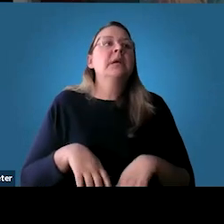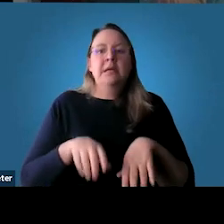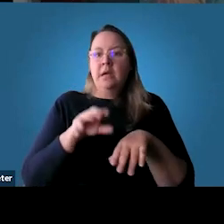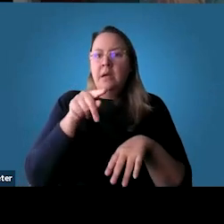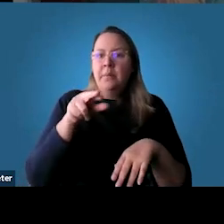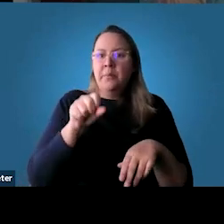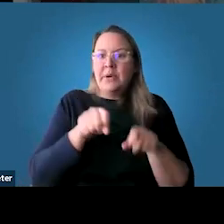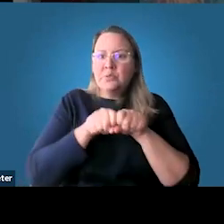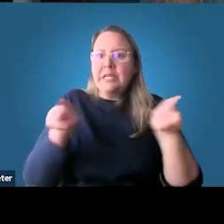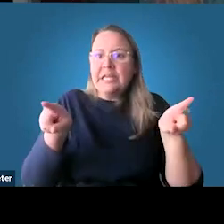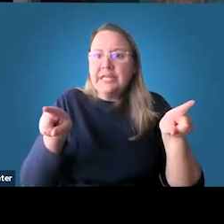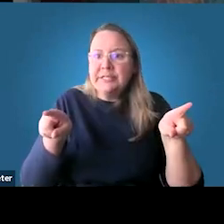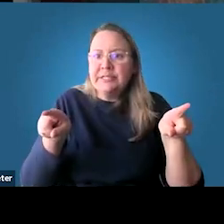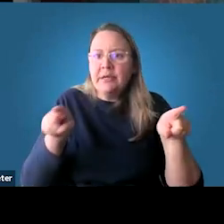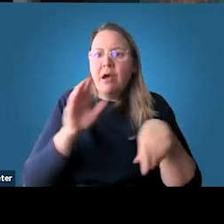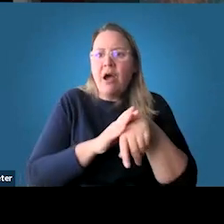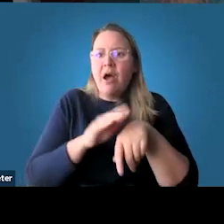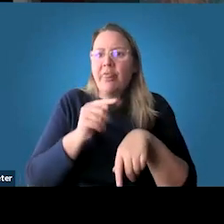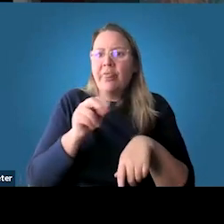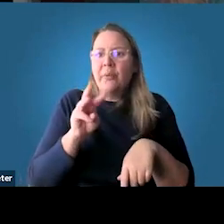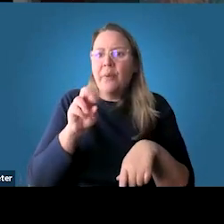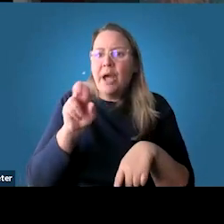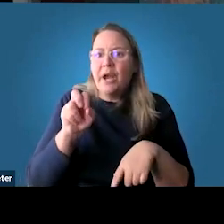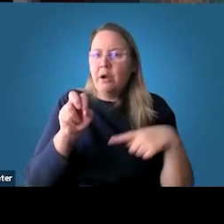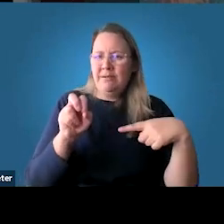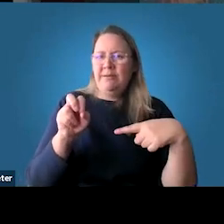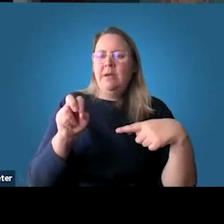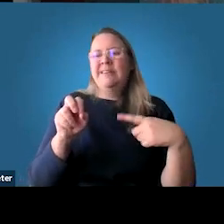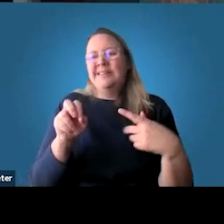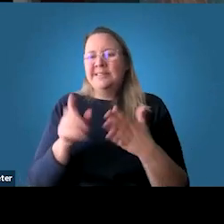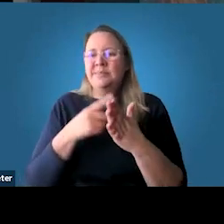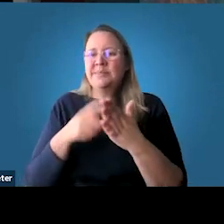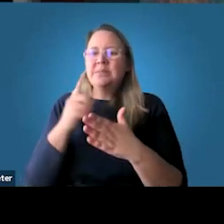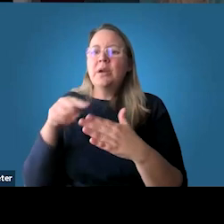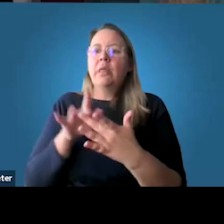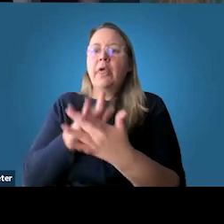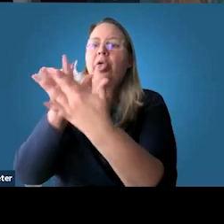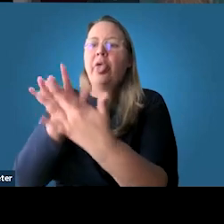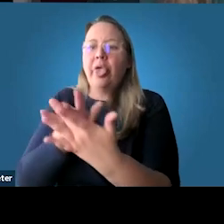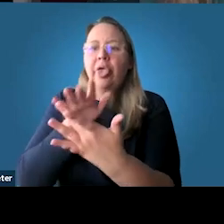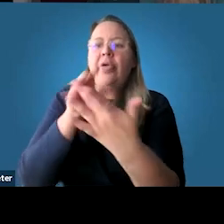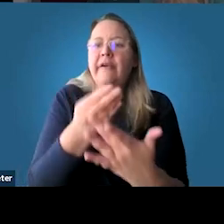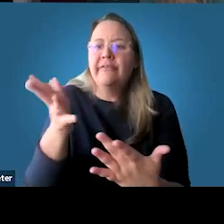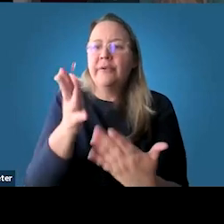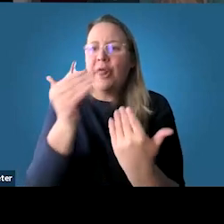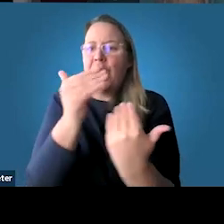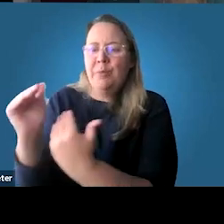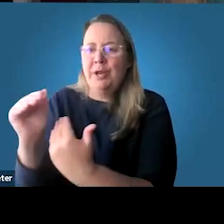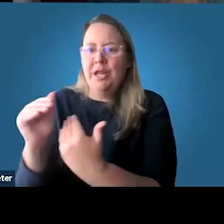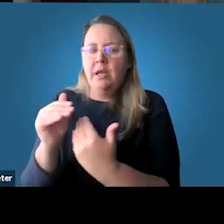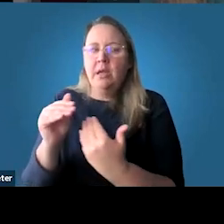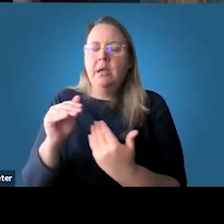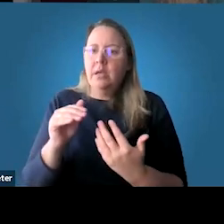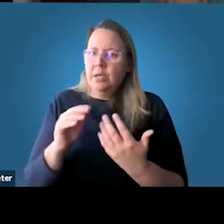release on the wire is only getting you pickups in obscure outlets that you've never even heard of, and not the publications that you know